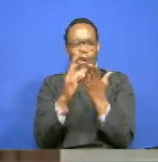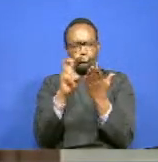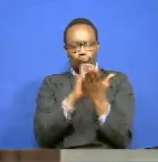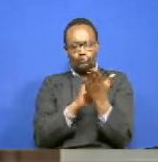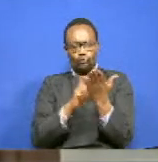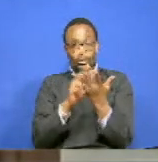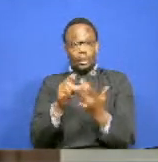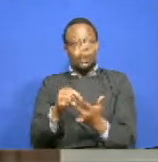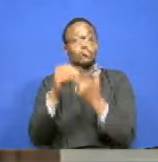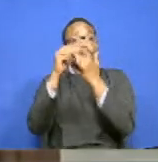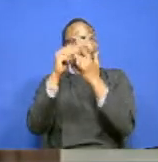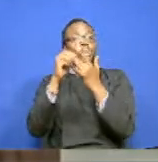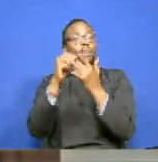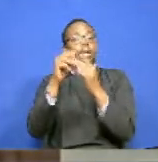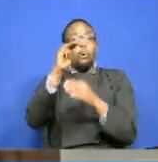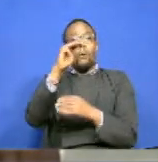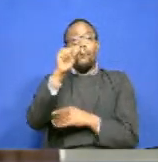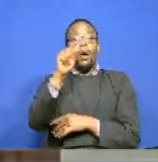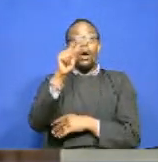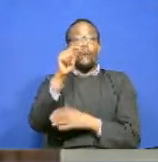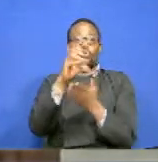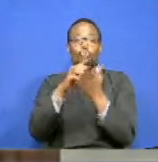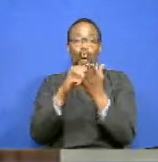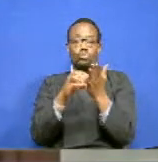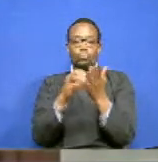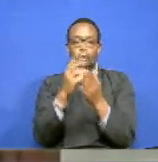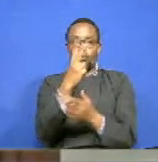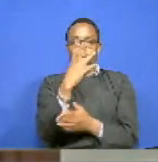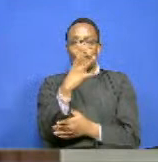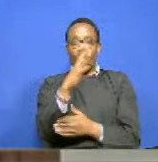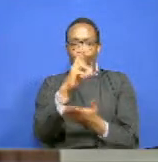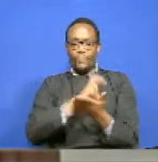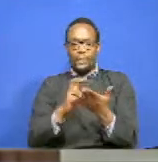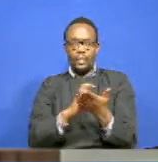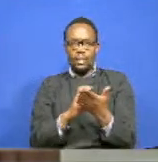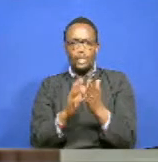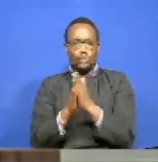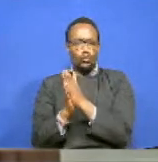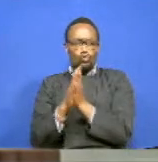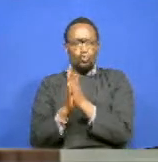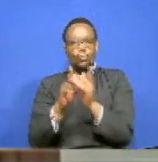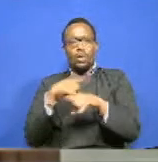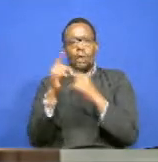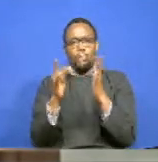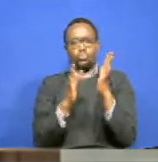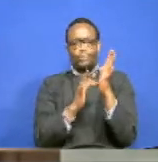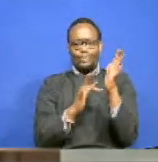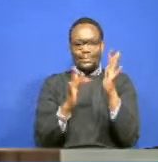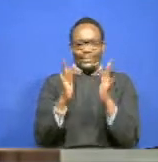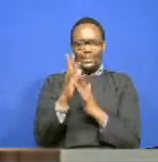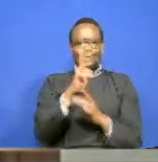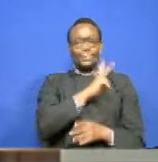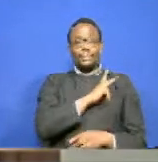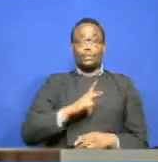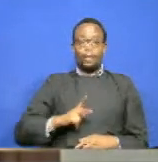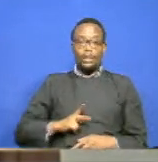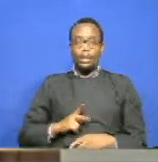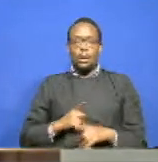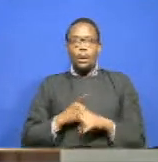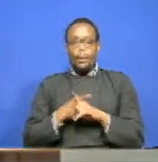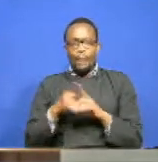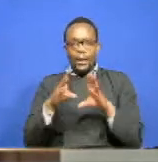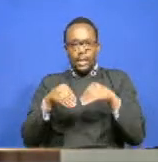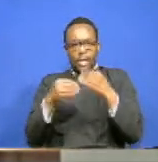the New Testament reading, Matthew chapter 25, the parables speak of Jesus the King, although he brought it in a